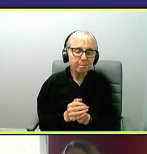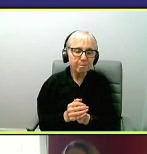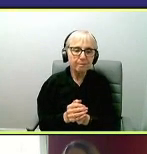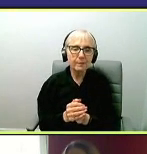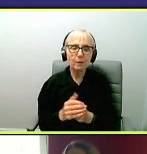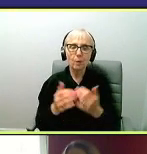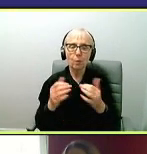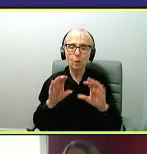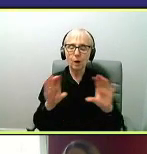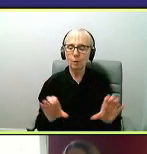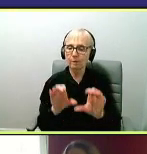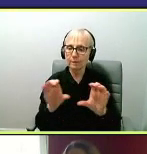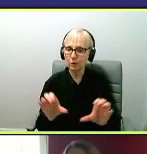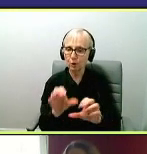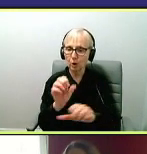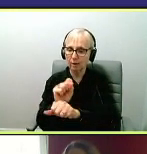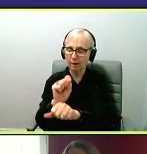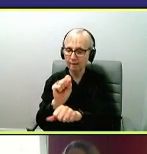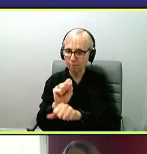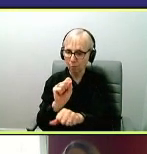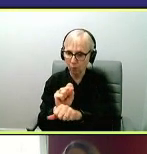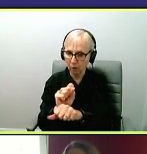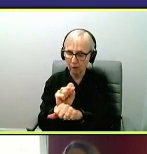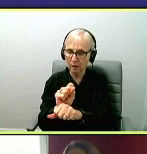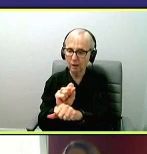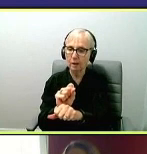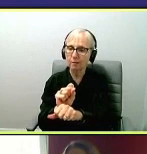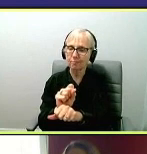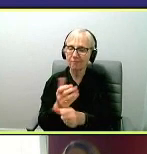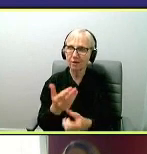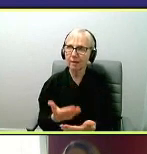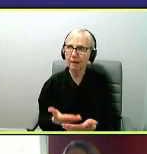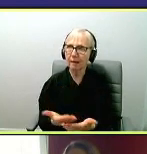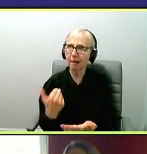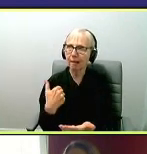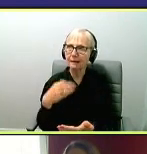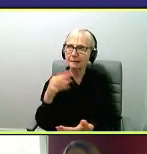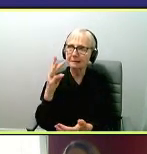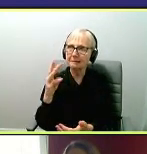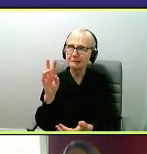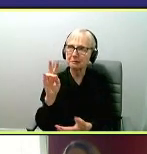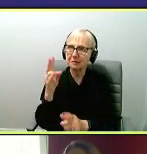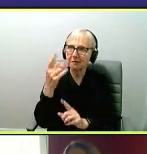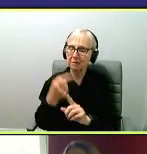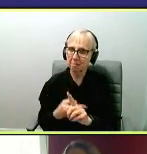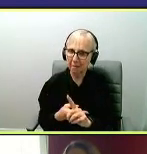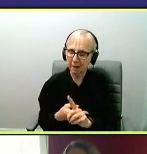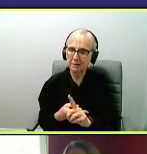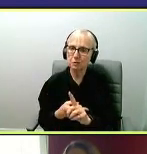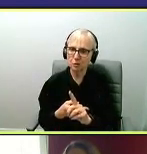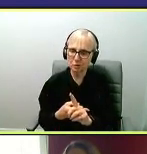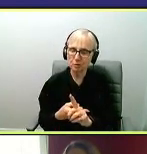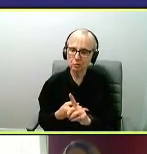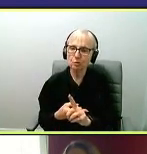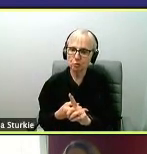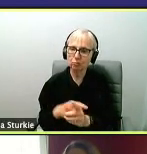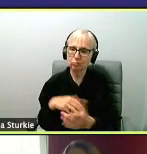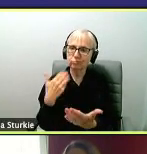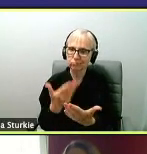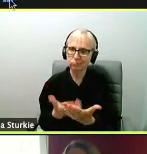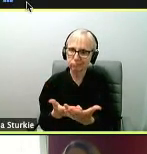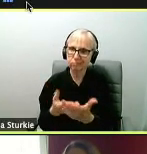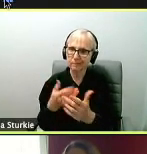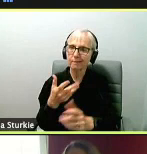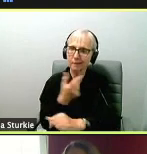So we've been doing a lot of work, probably for the last 6 to 7 months, to get to this point in terms of expanding